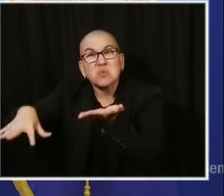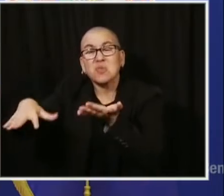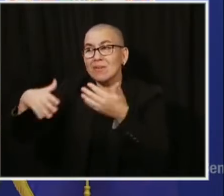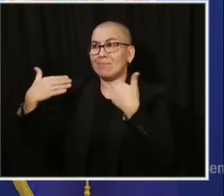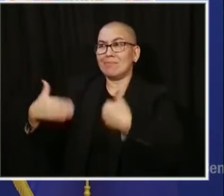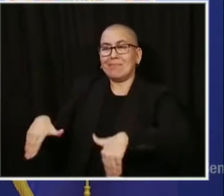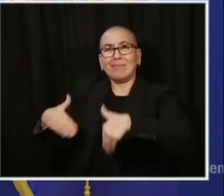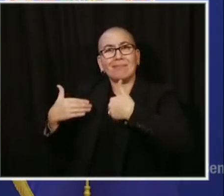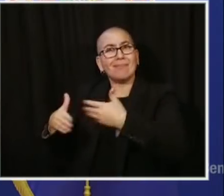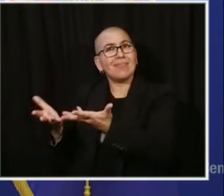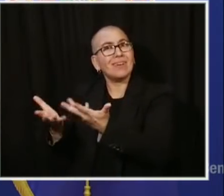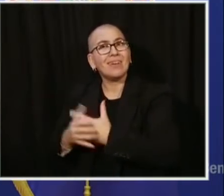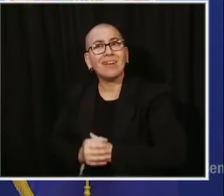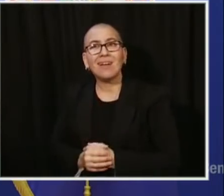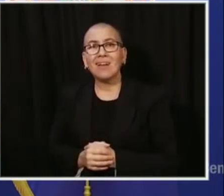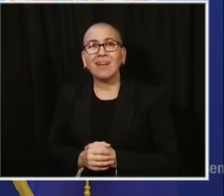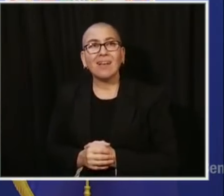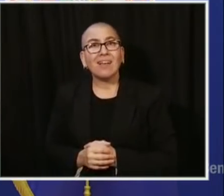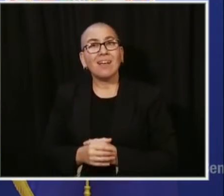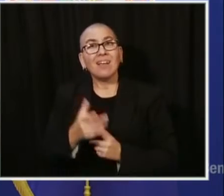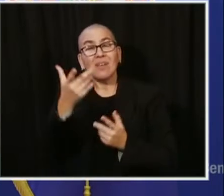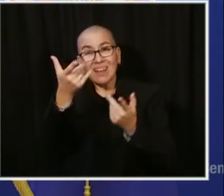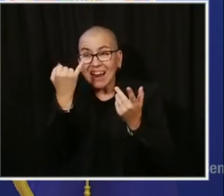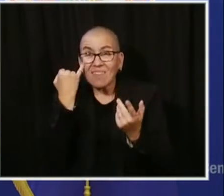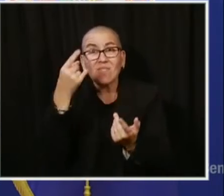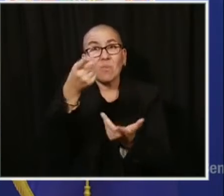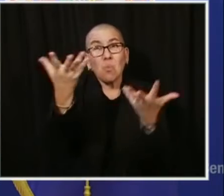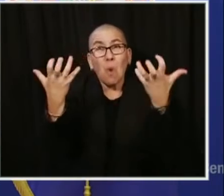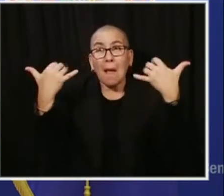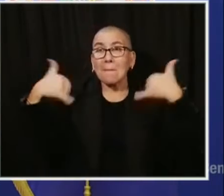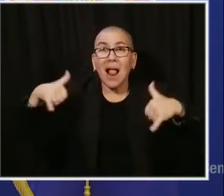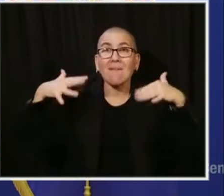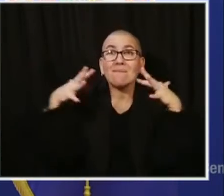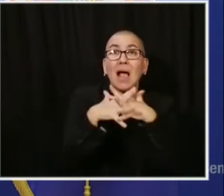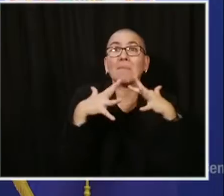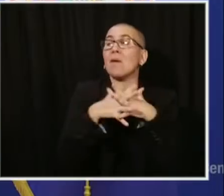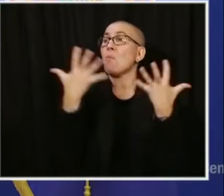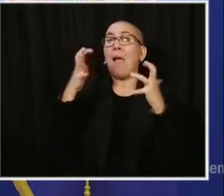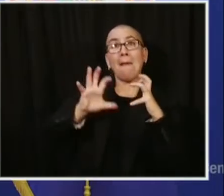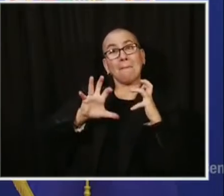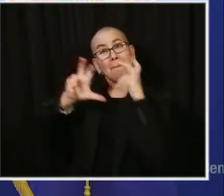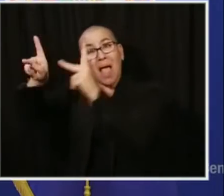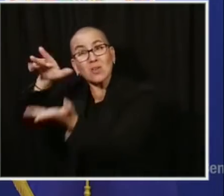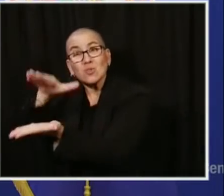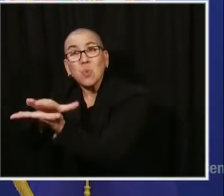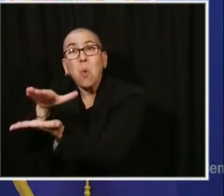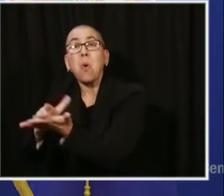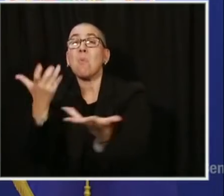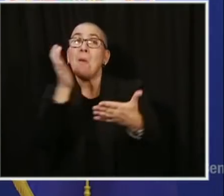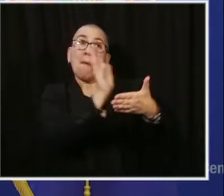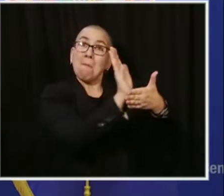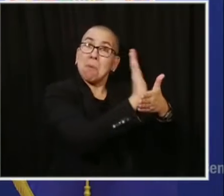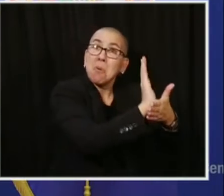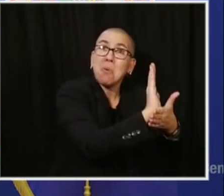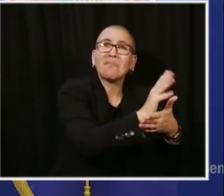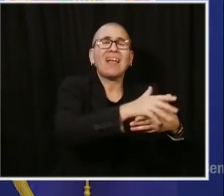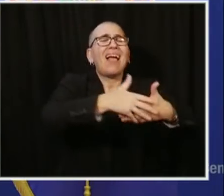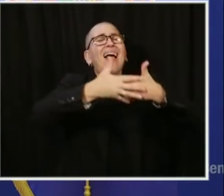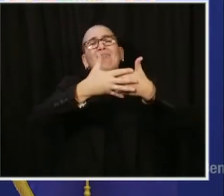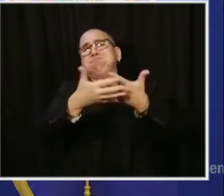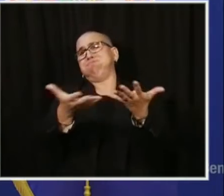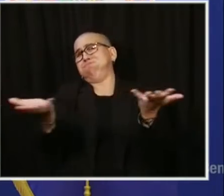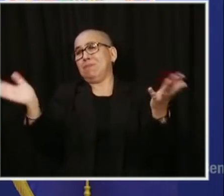you want to play football or go to school or have businesses open, or do you want to fight COVID? That was an